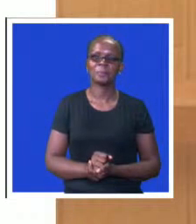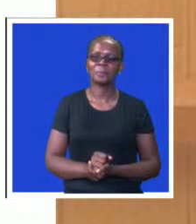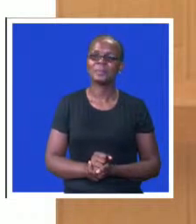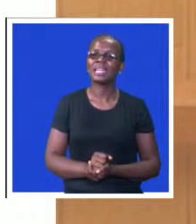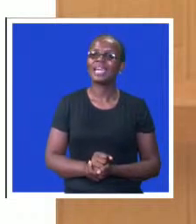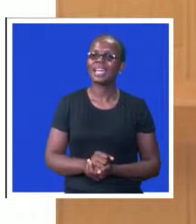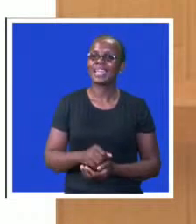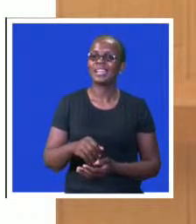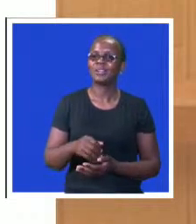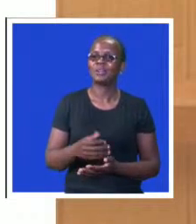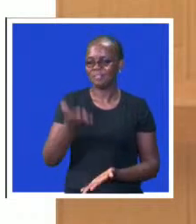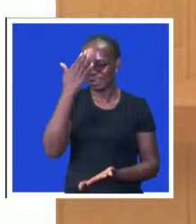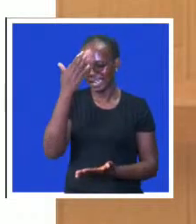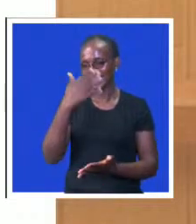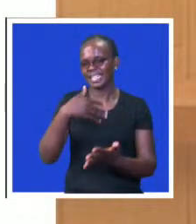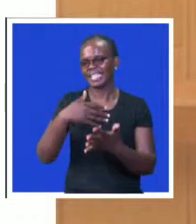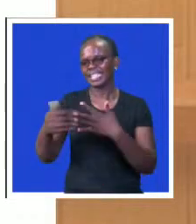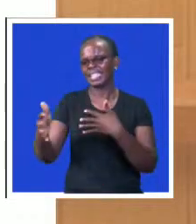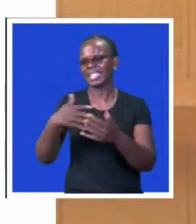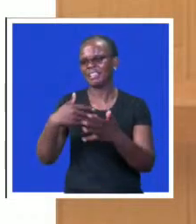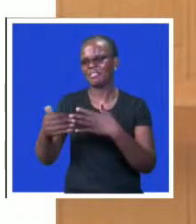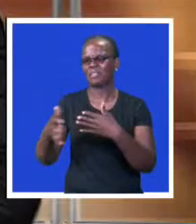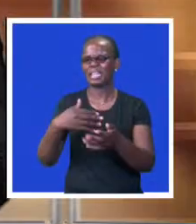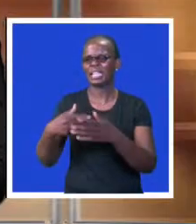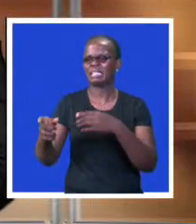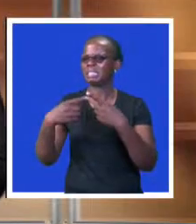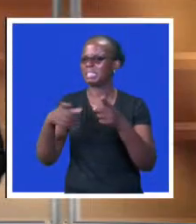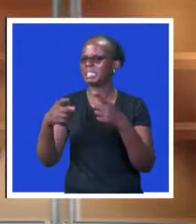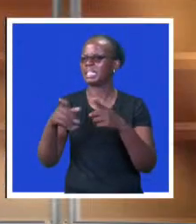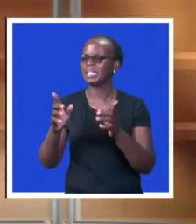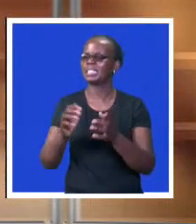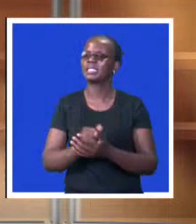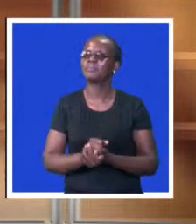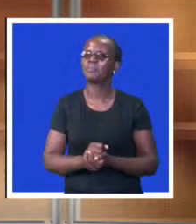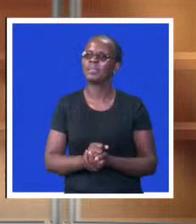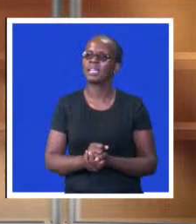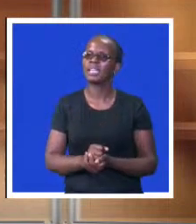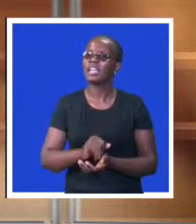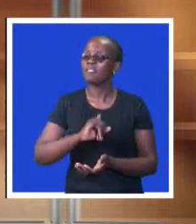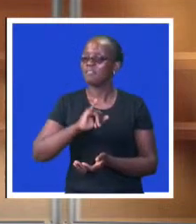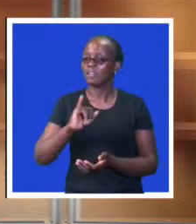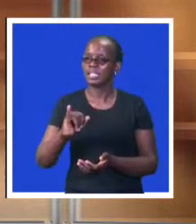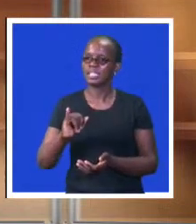different things from our lesson. Remember that first we needed to be